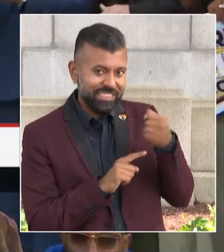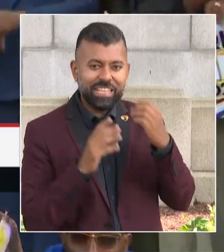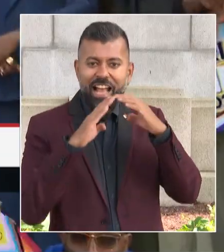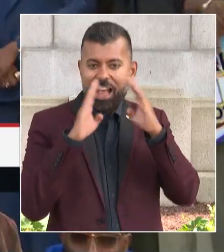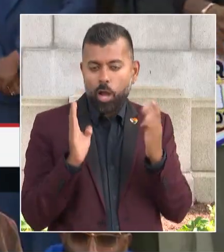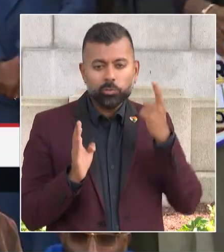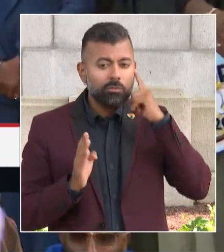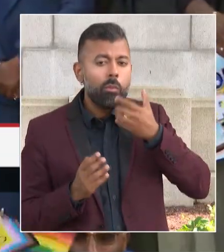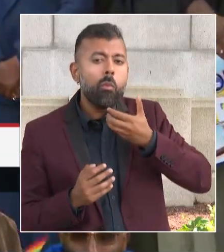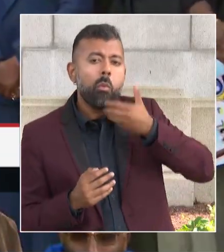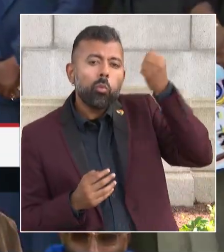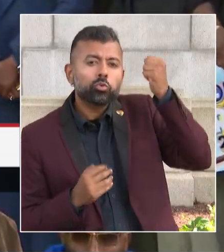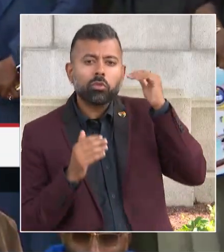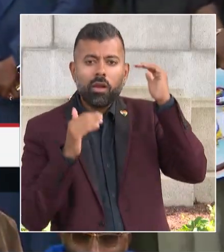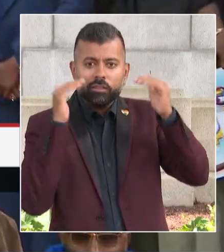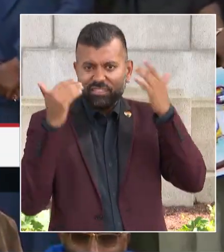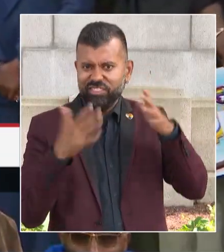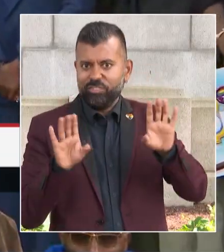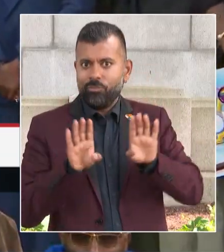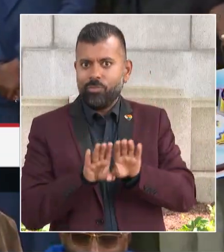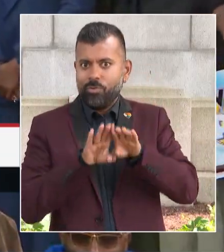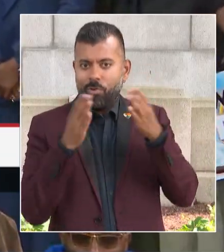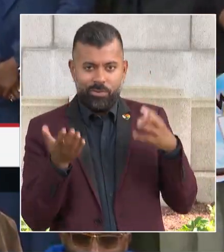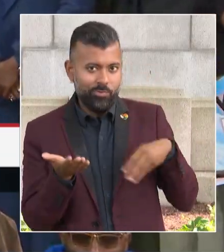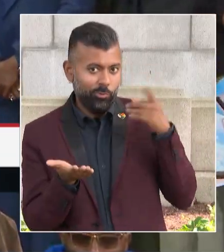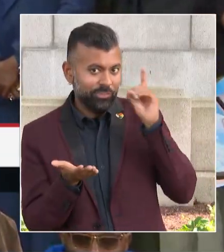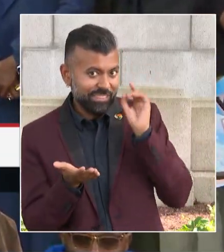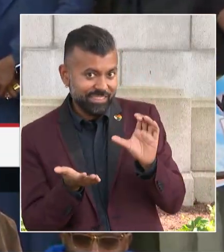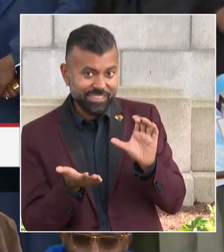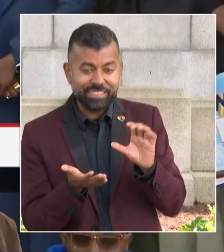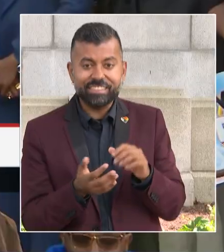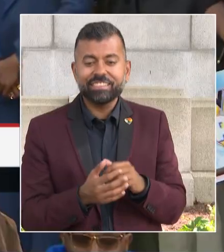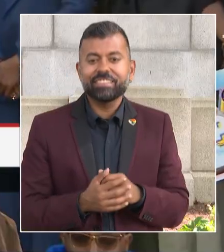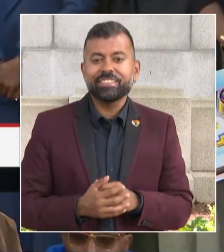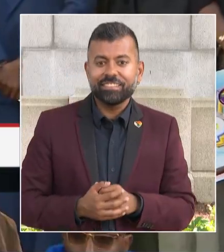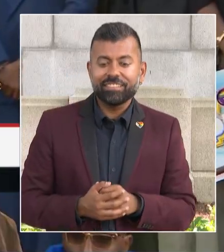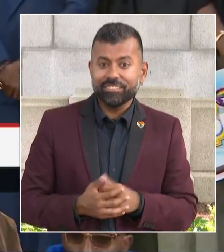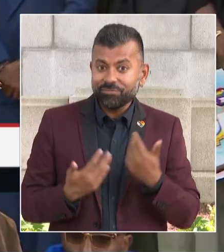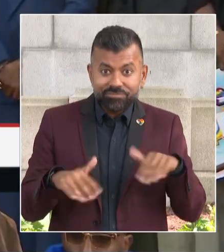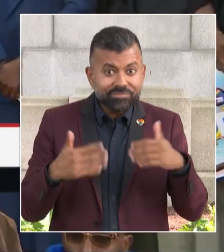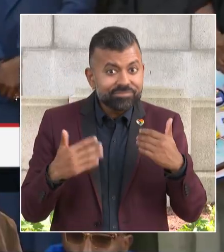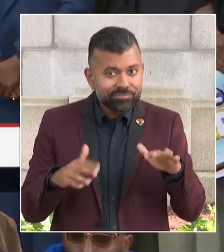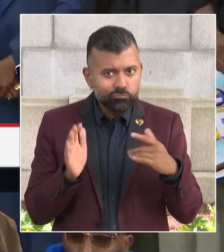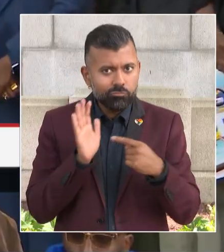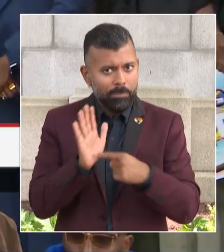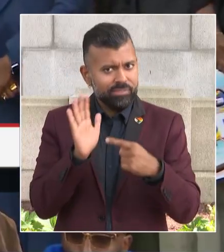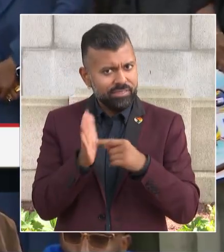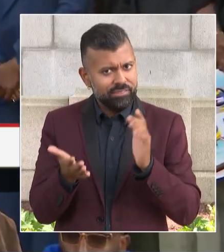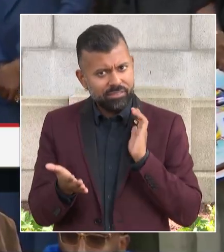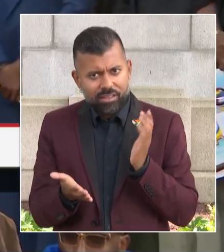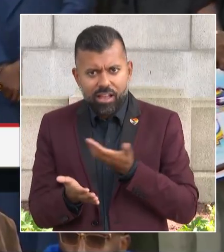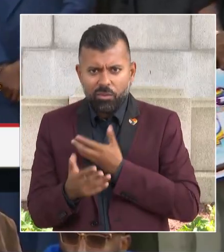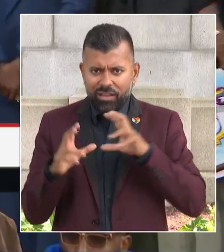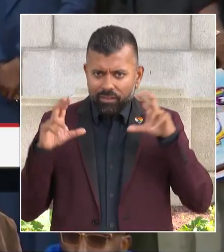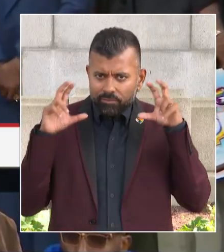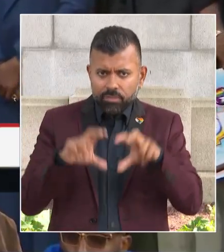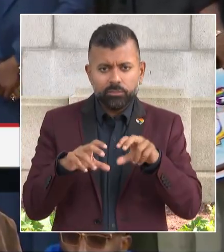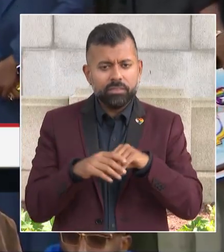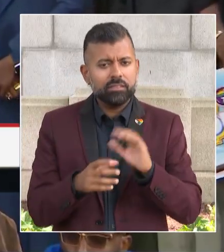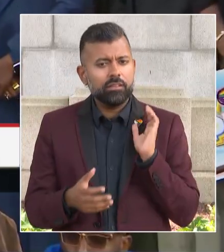Another representation of our investment and of the values we